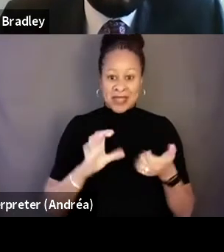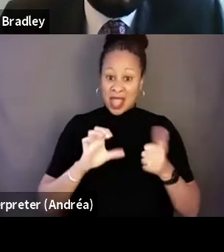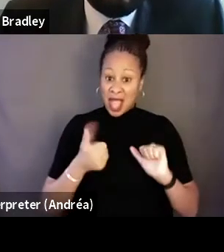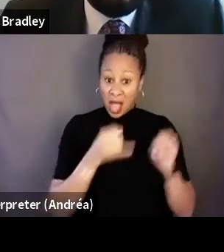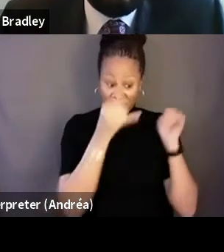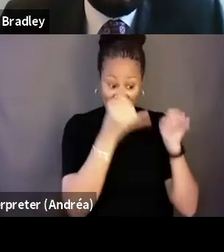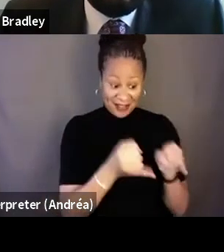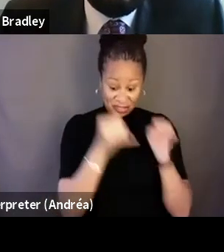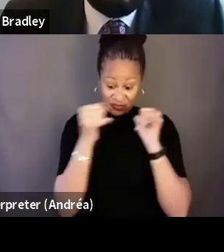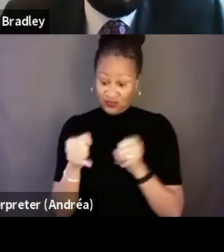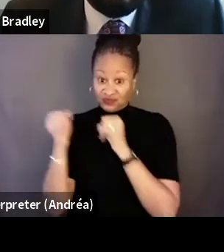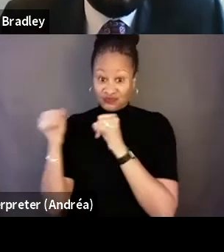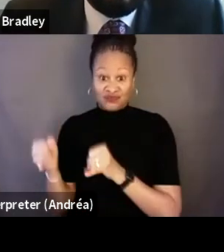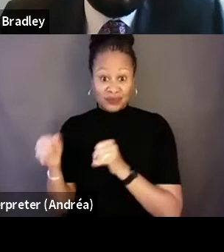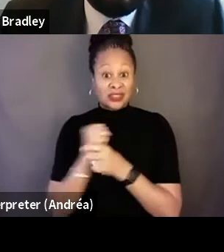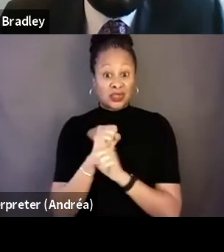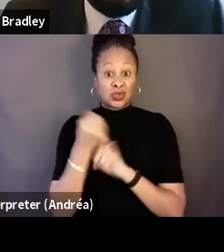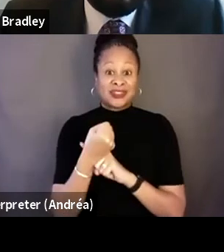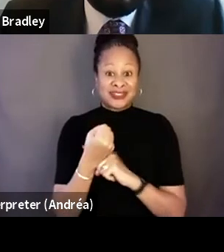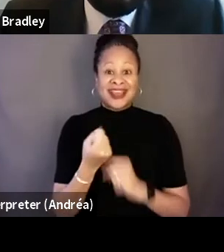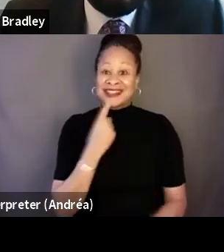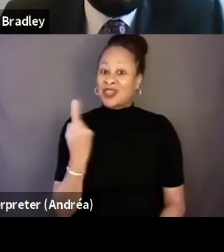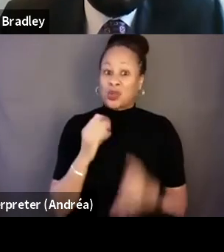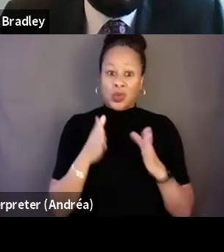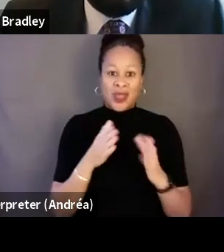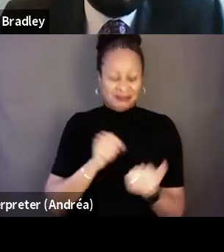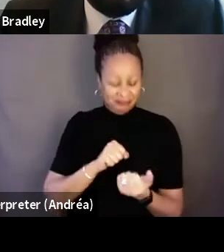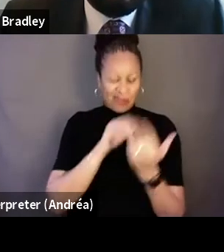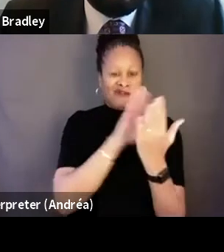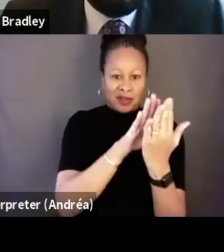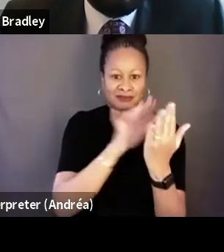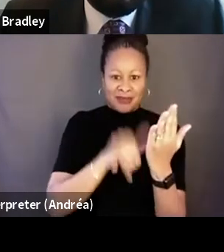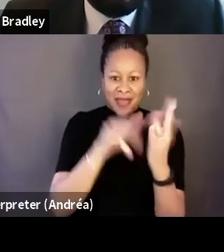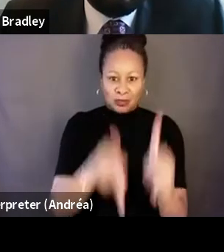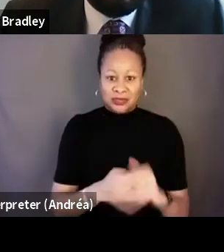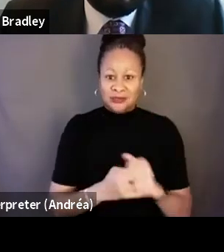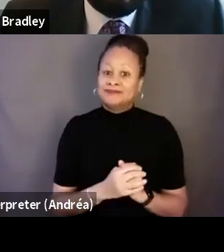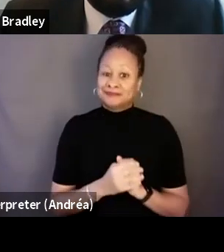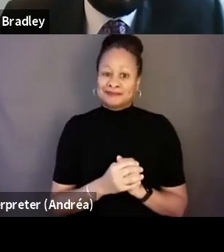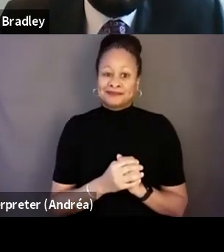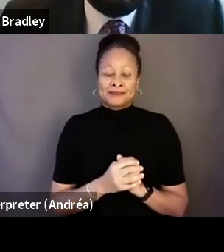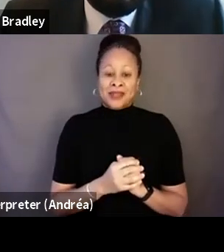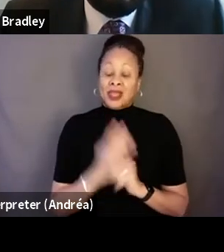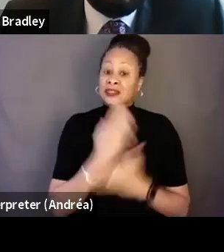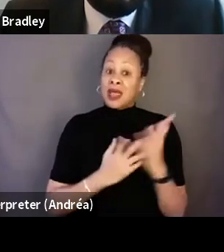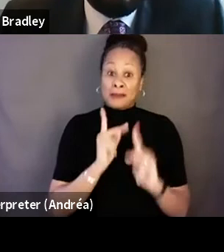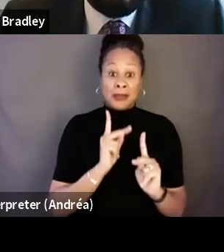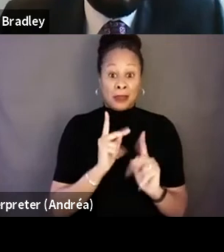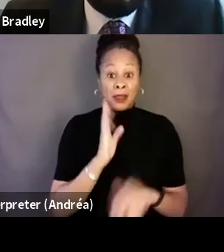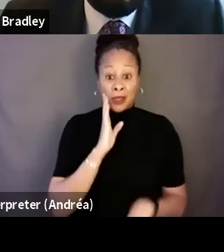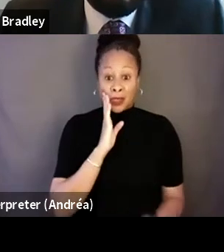individual situations have ended up, I would still say the only way to go is to confront. There are some people that you will